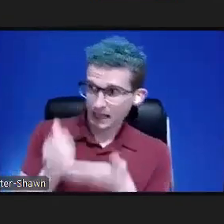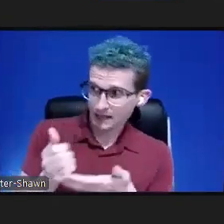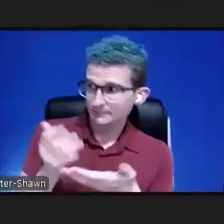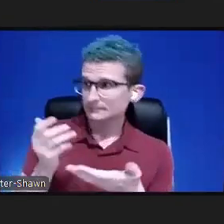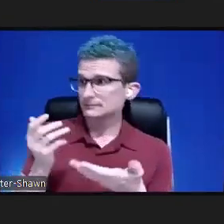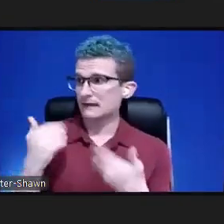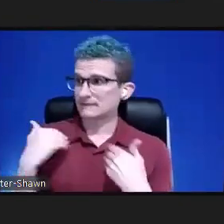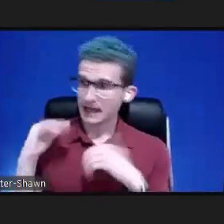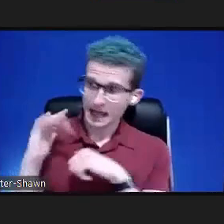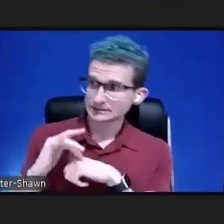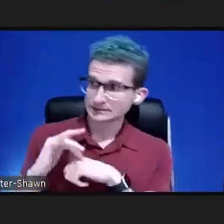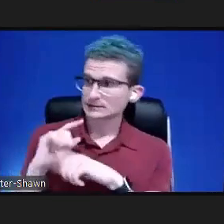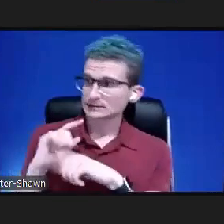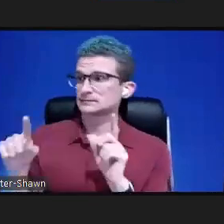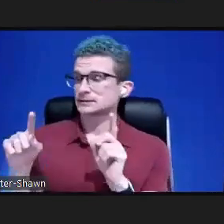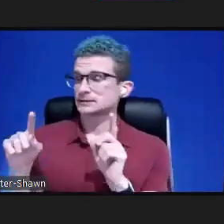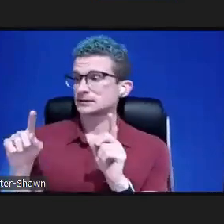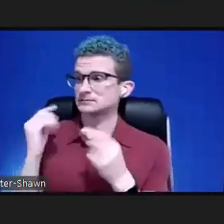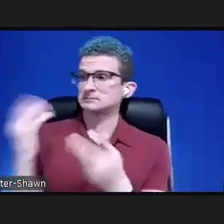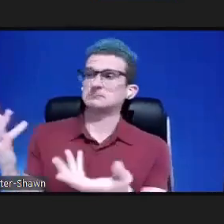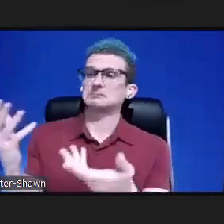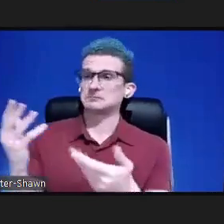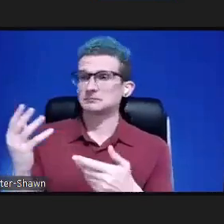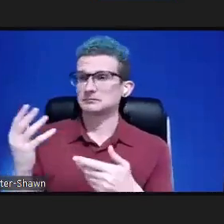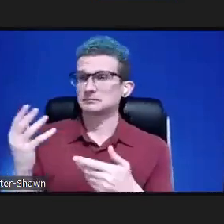it's here.